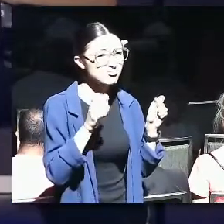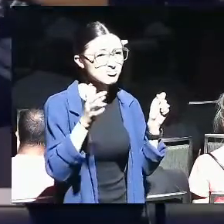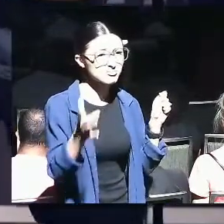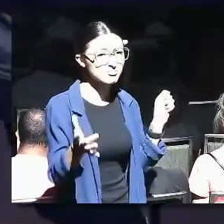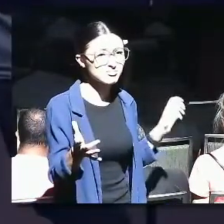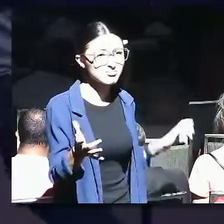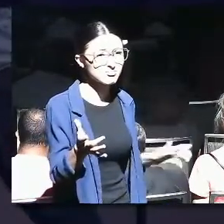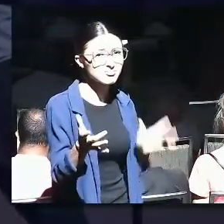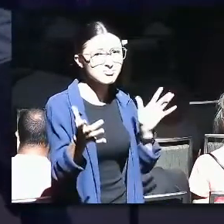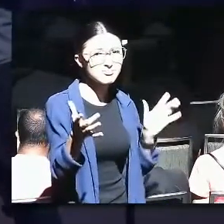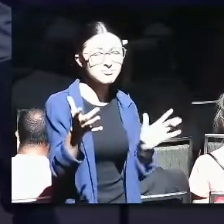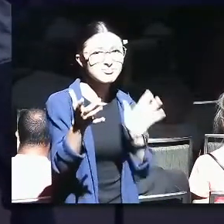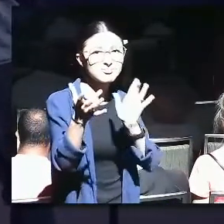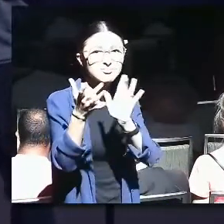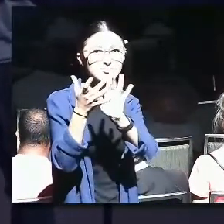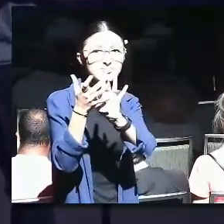your